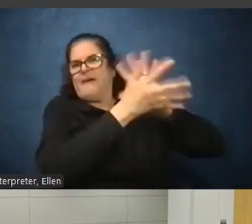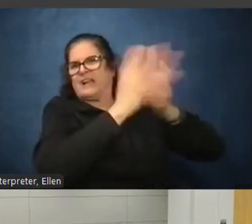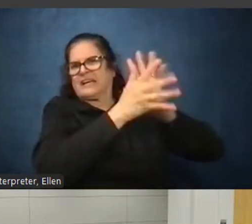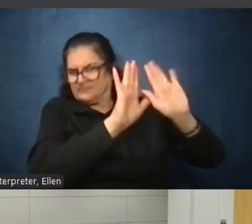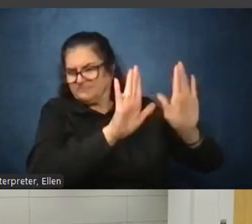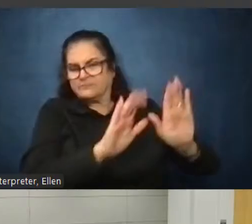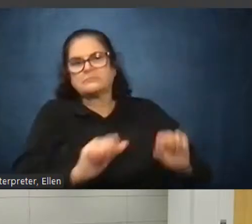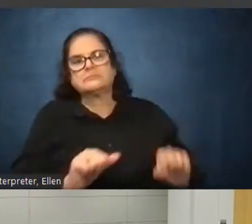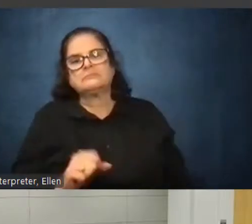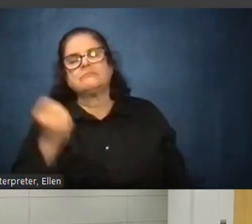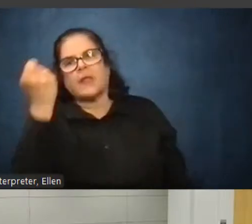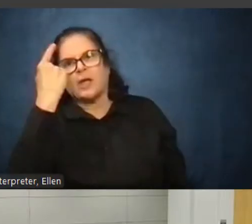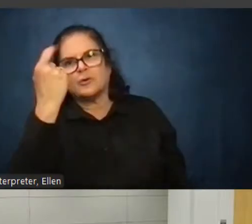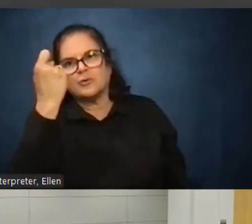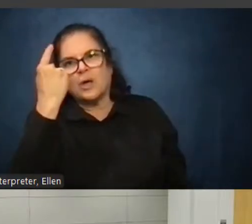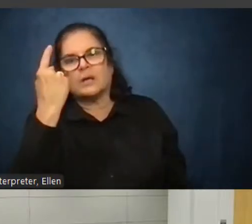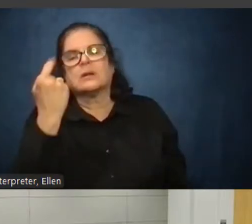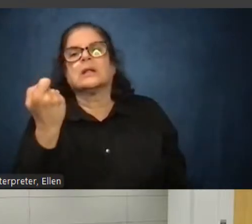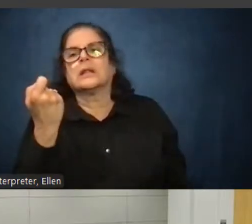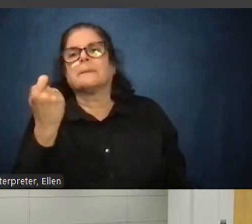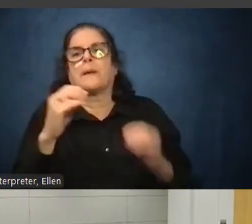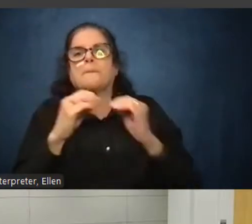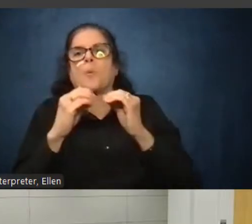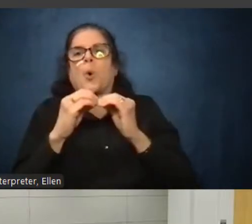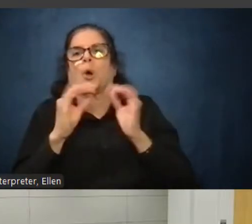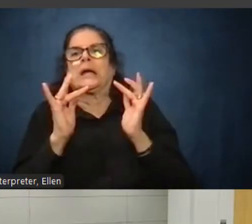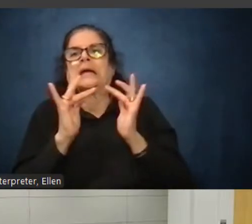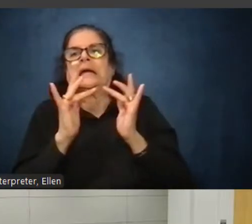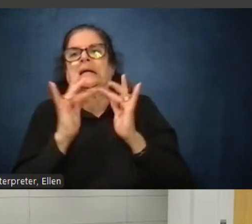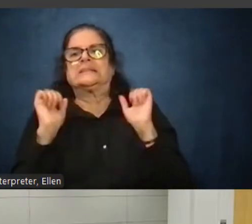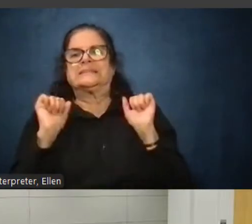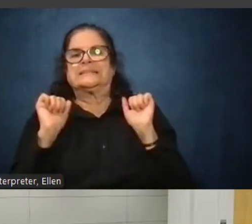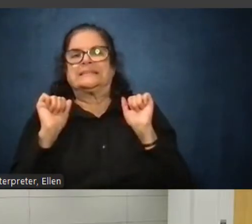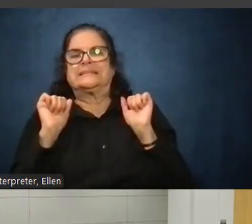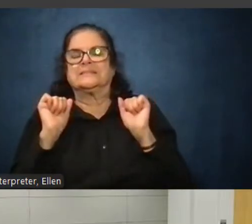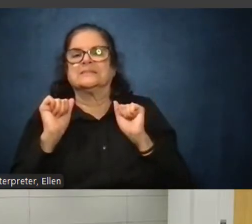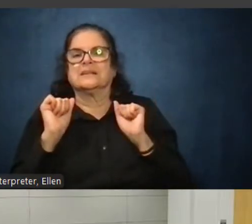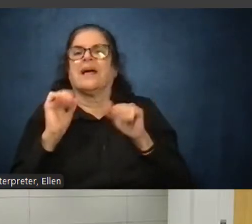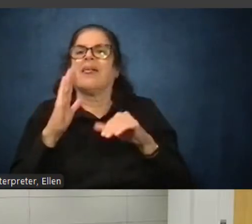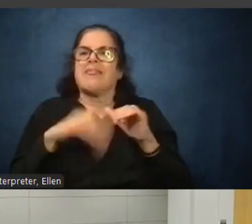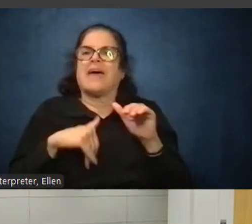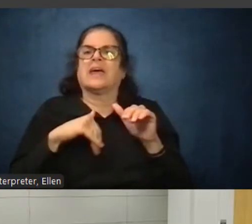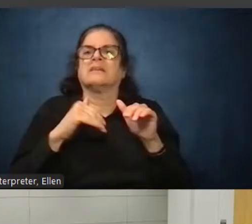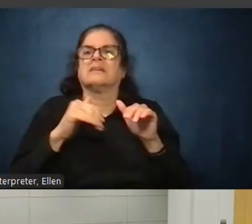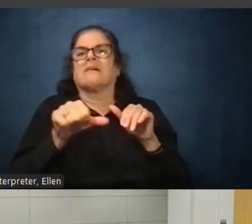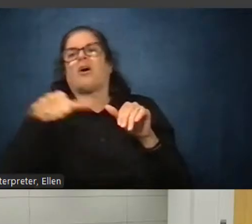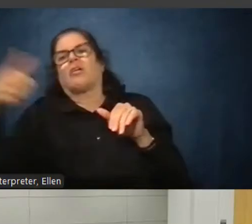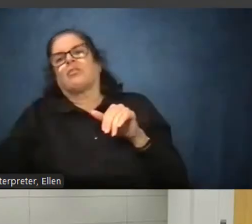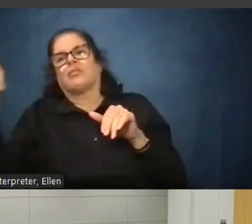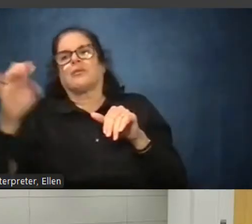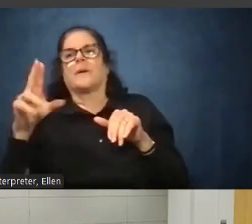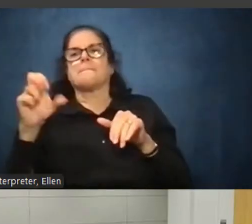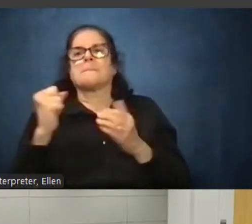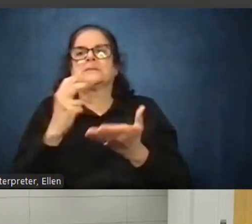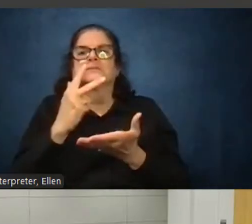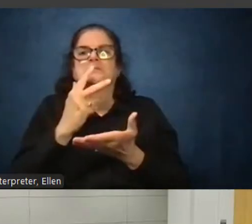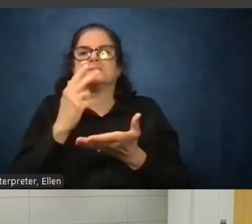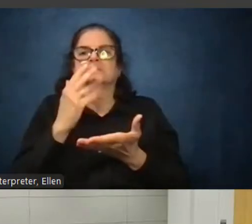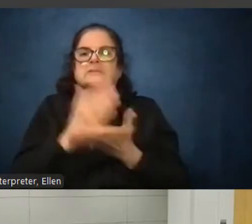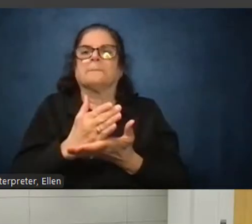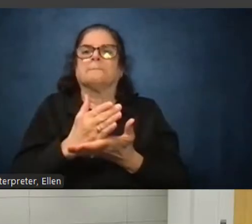So I understand that there's a little more interaction here than maybe you would have at a typical bus stop here. But we're kind of seeking to kind